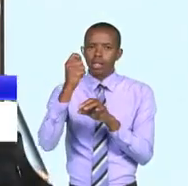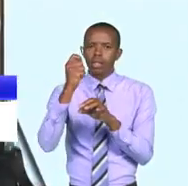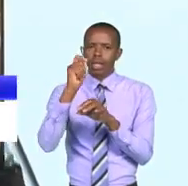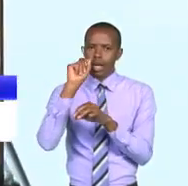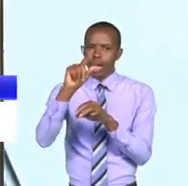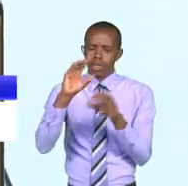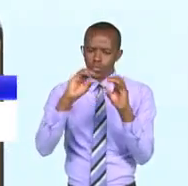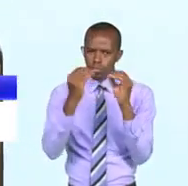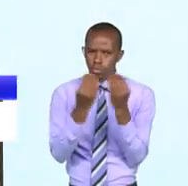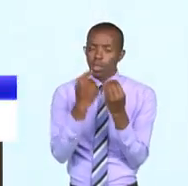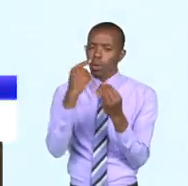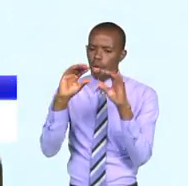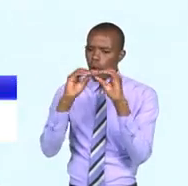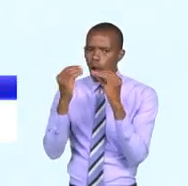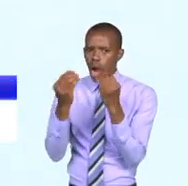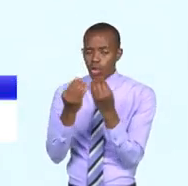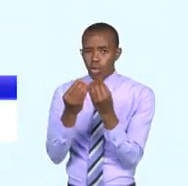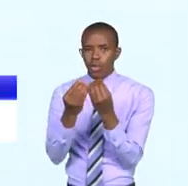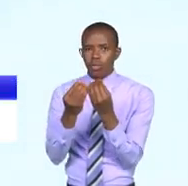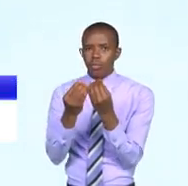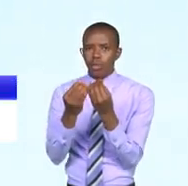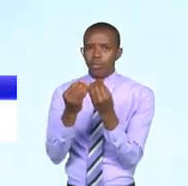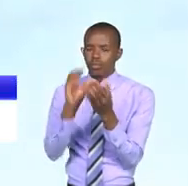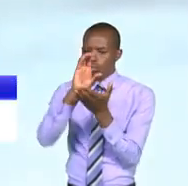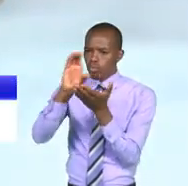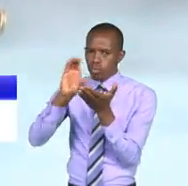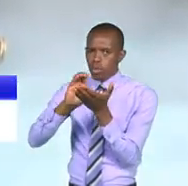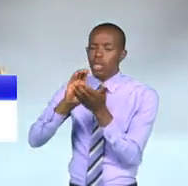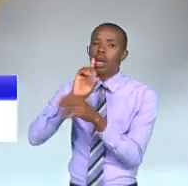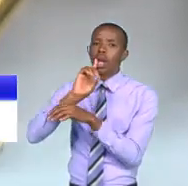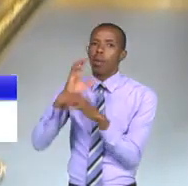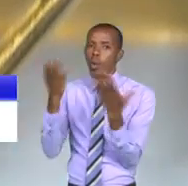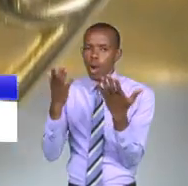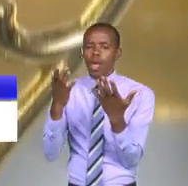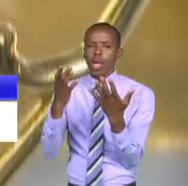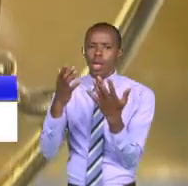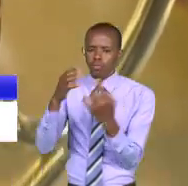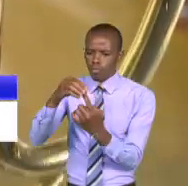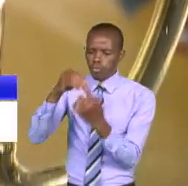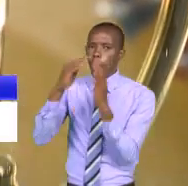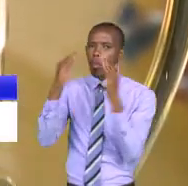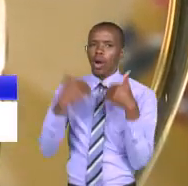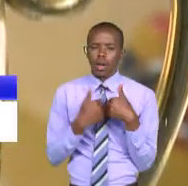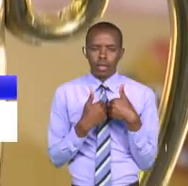Omamba says that the association is in a bid to decentralize the game from Nairobi, where it has the most